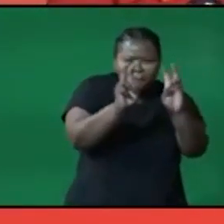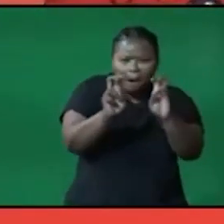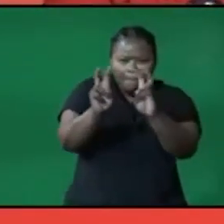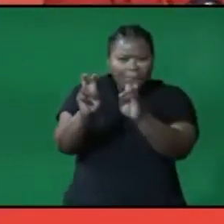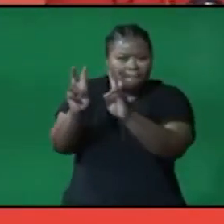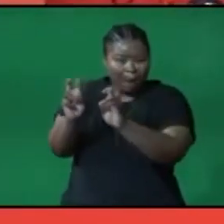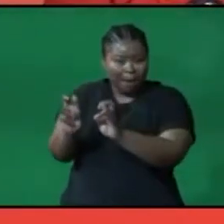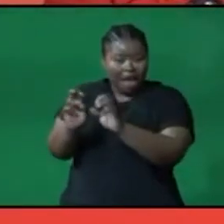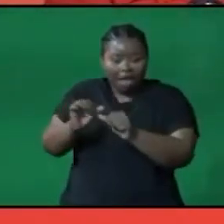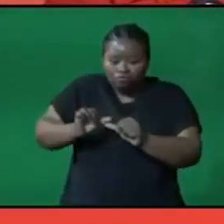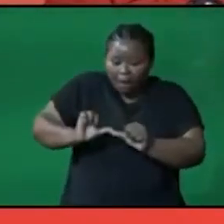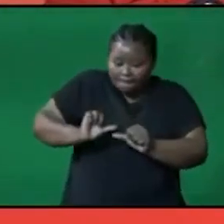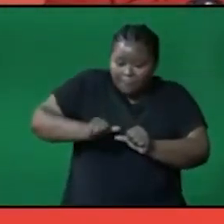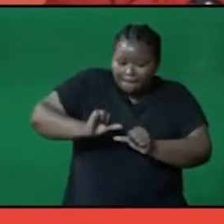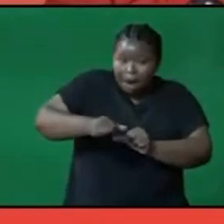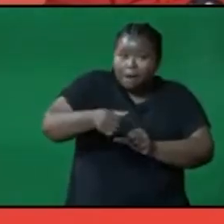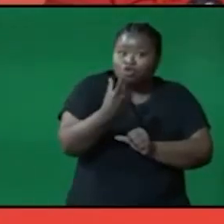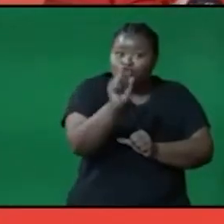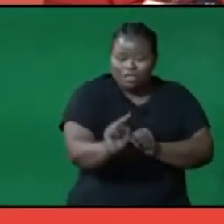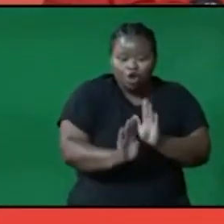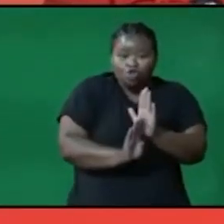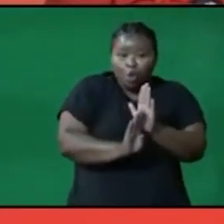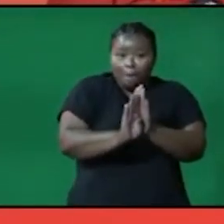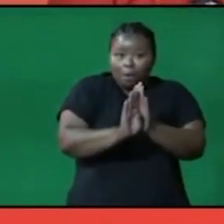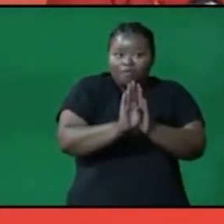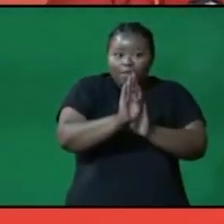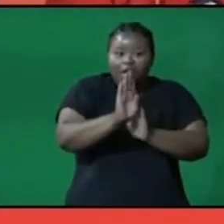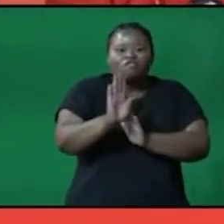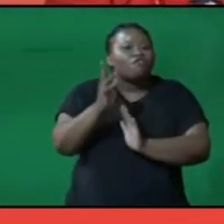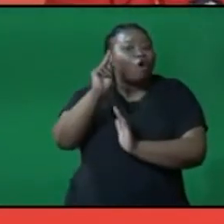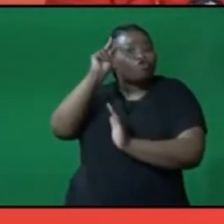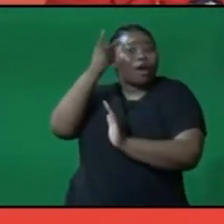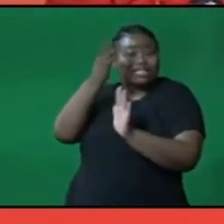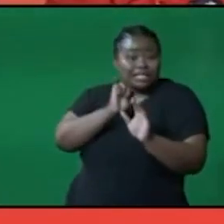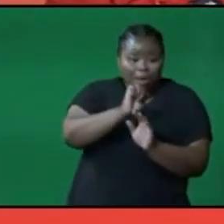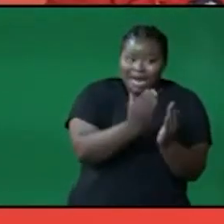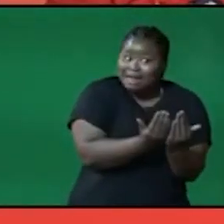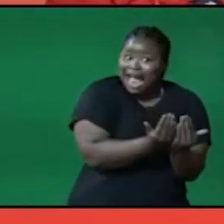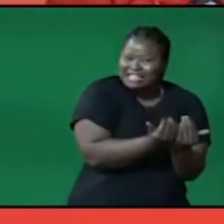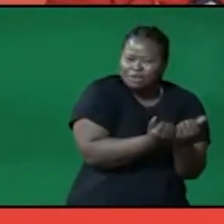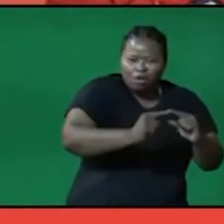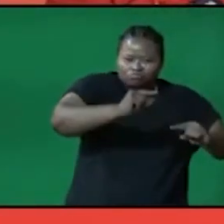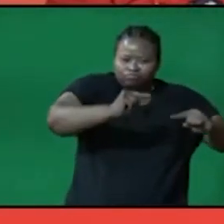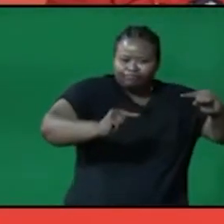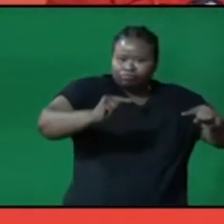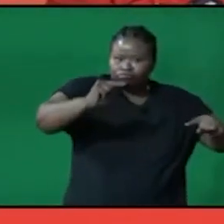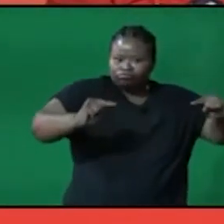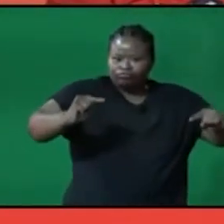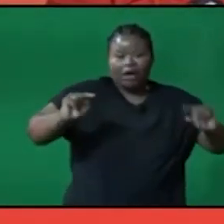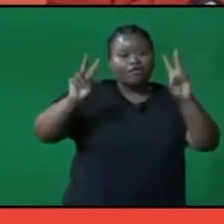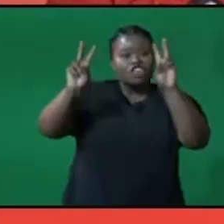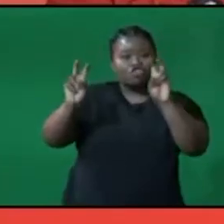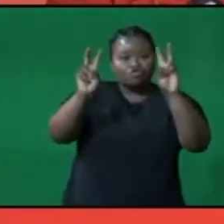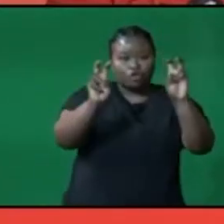and consistently seek to improve their levels of knowledge and expertise on diverse range of issues and